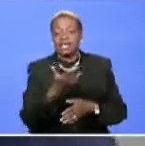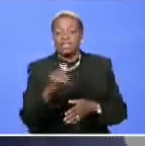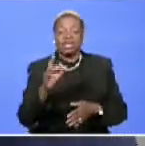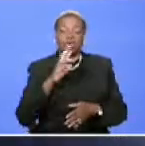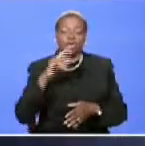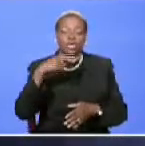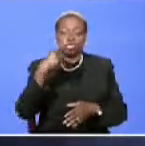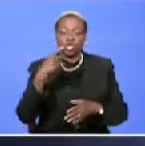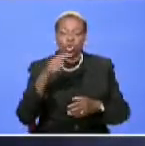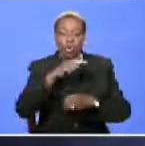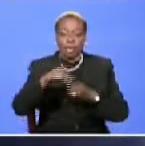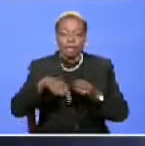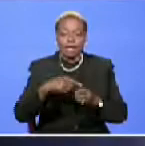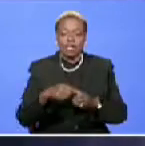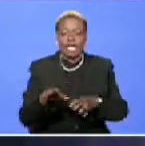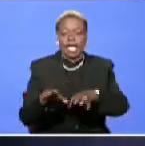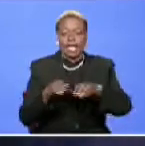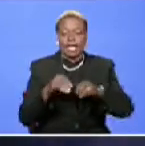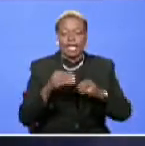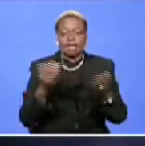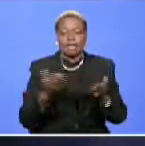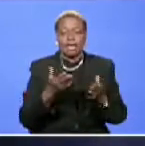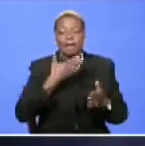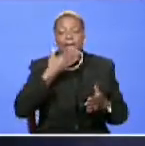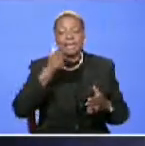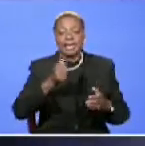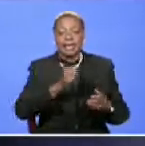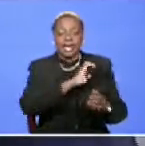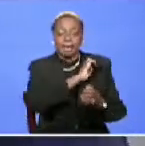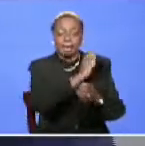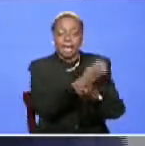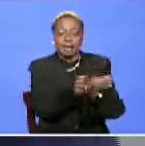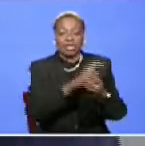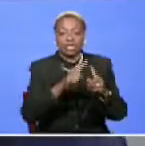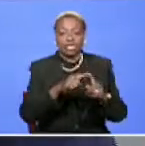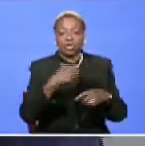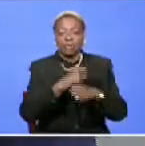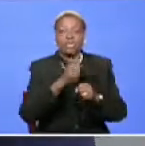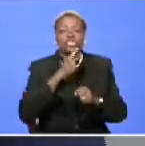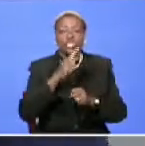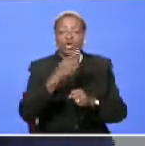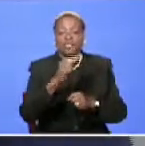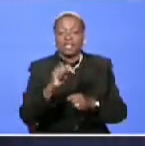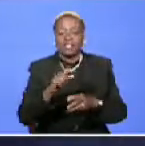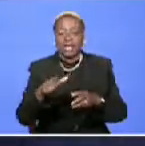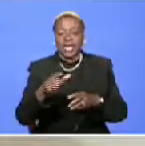they can now leave here better empowered to ensure that their estate is in order.